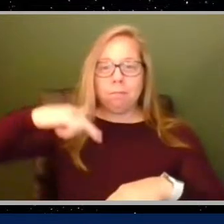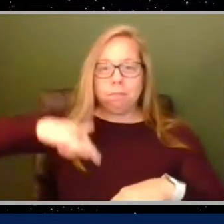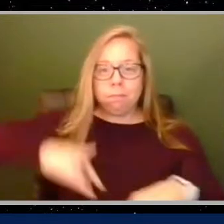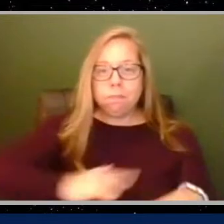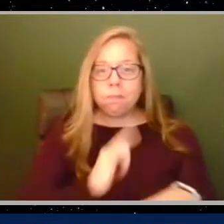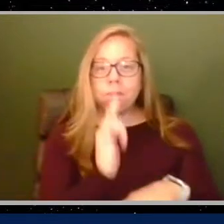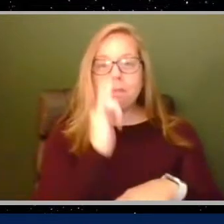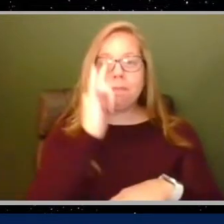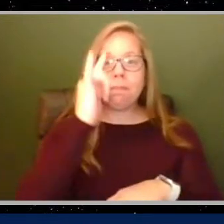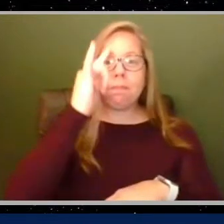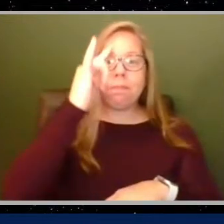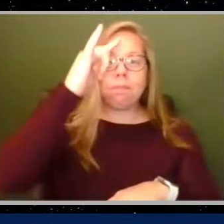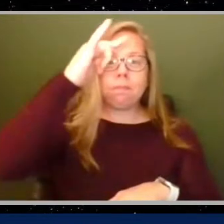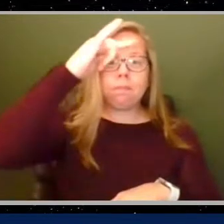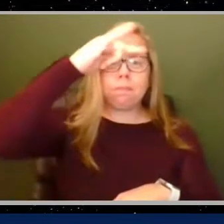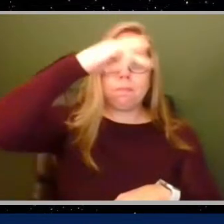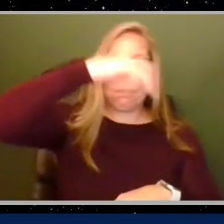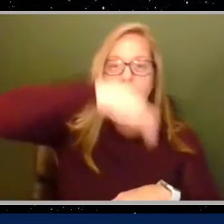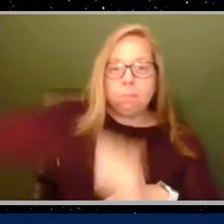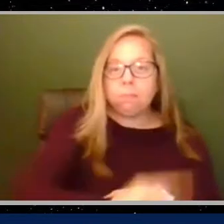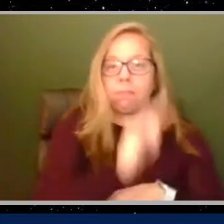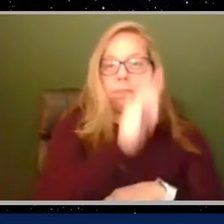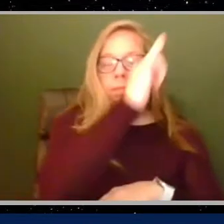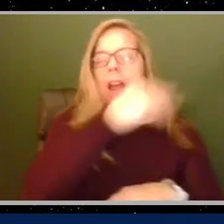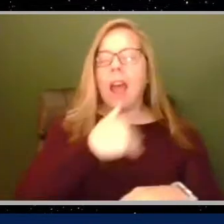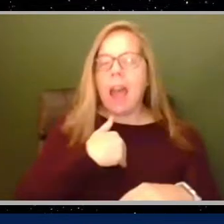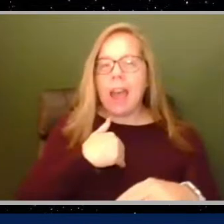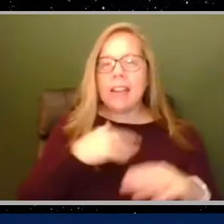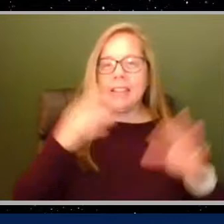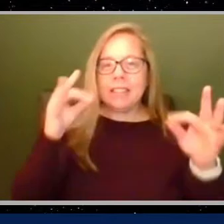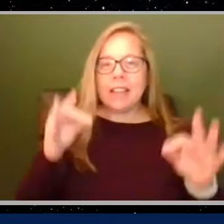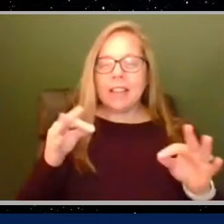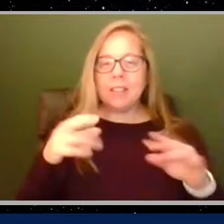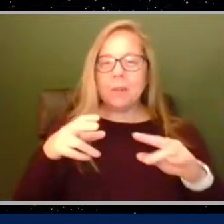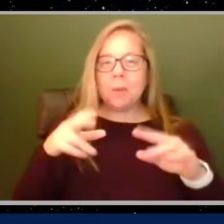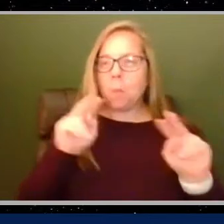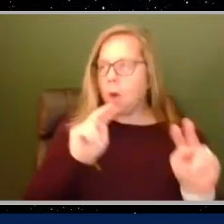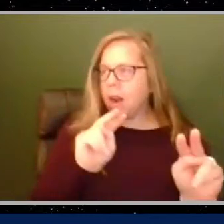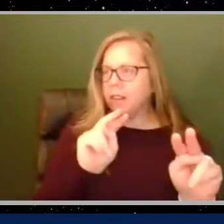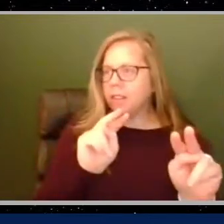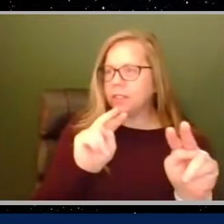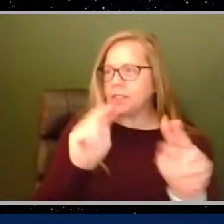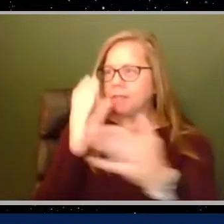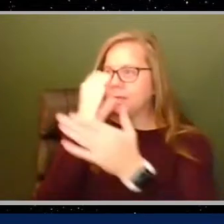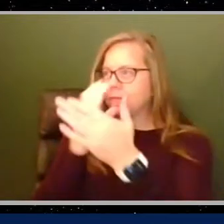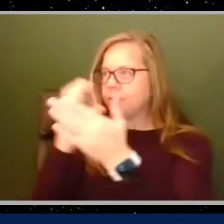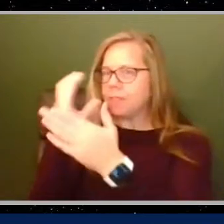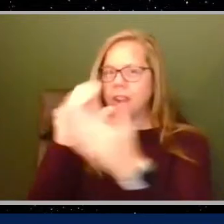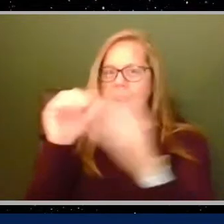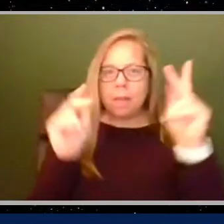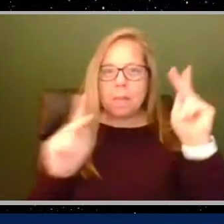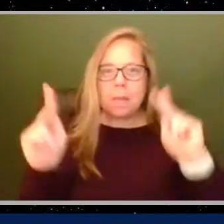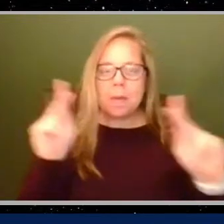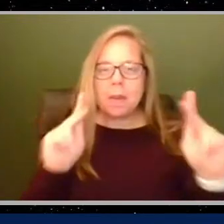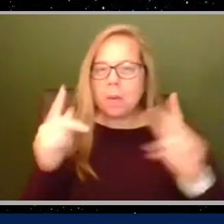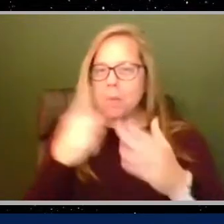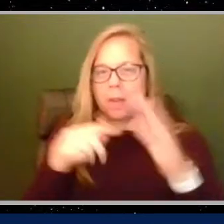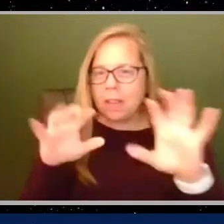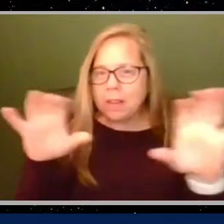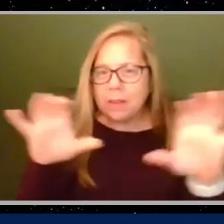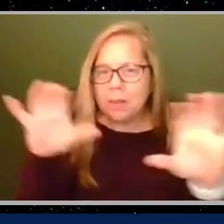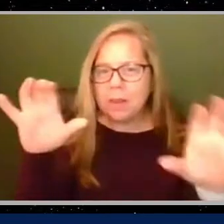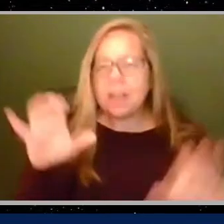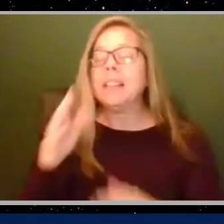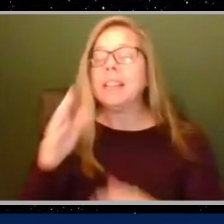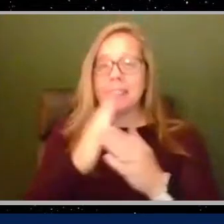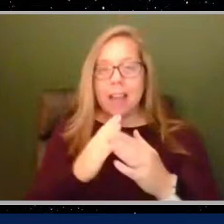everybody. And it's amazing to just see everyone doing their experiments and either succeeding or in many cases all of us